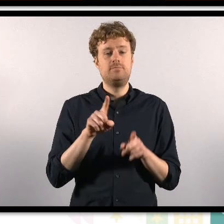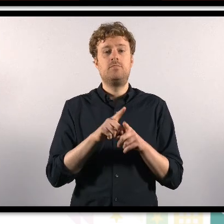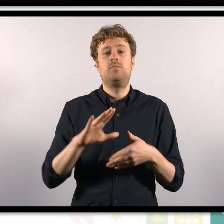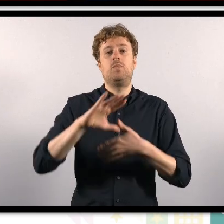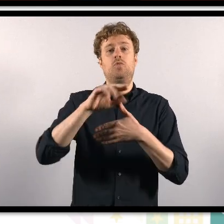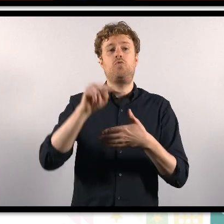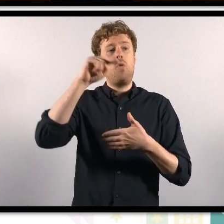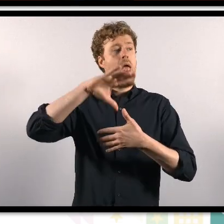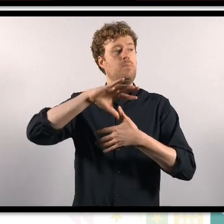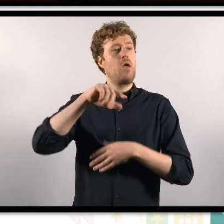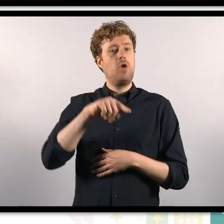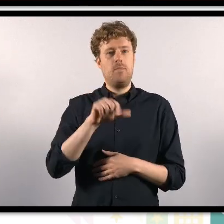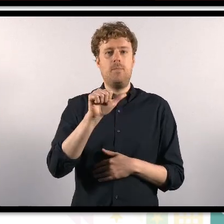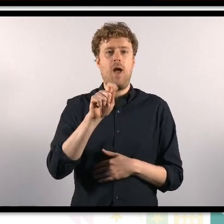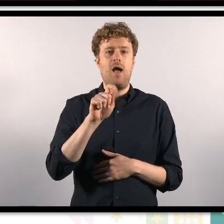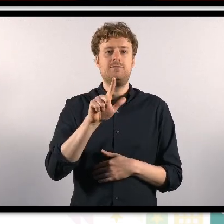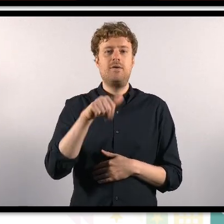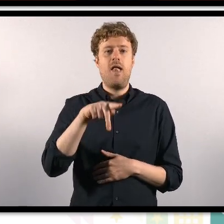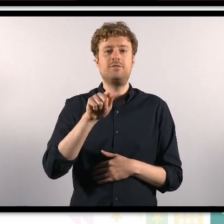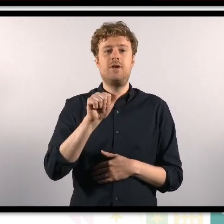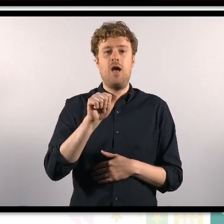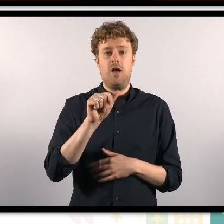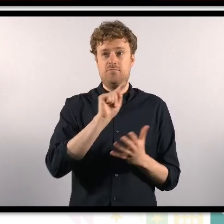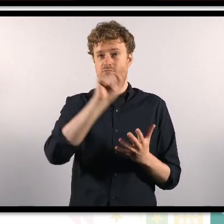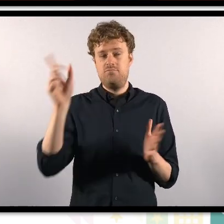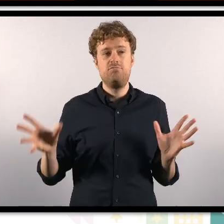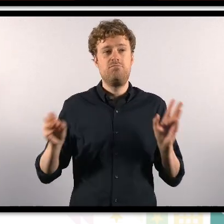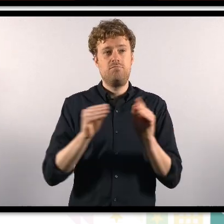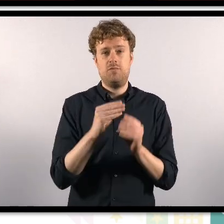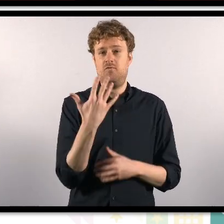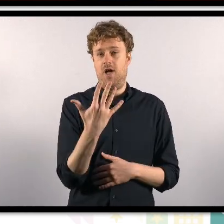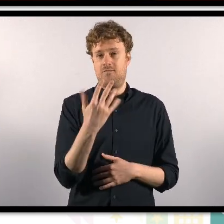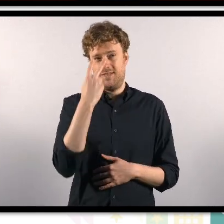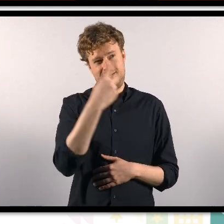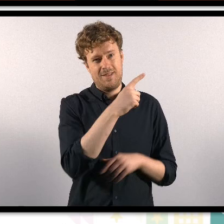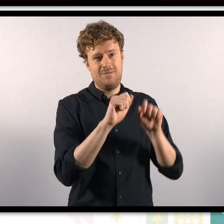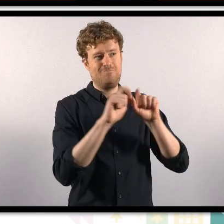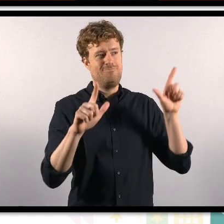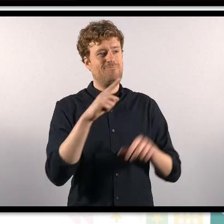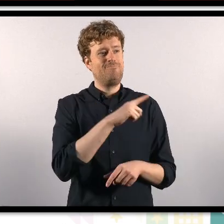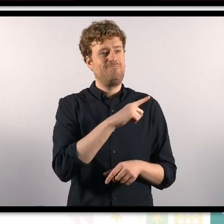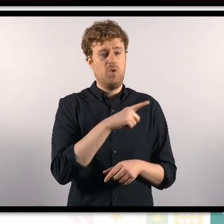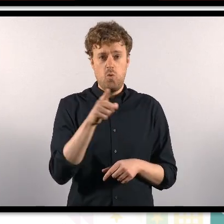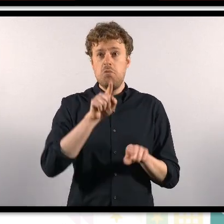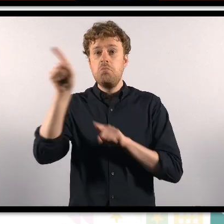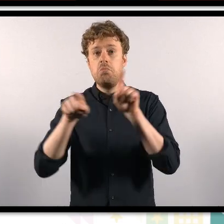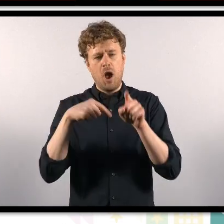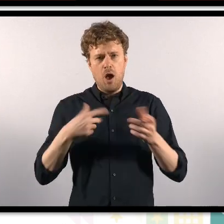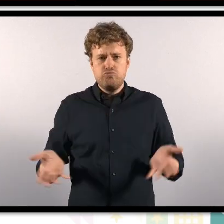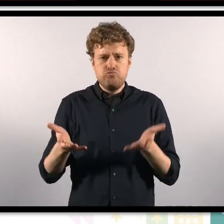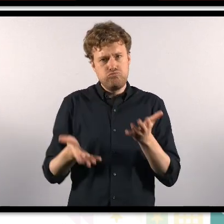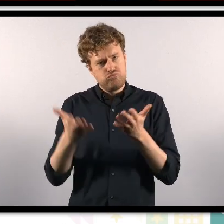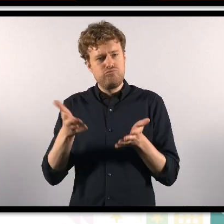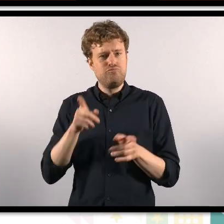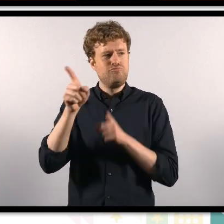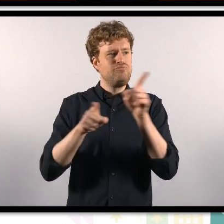register early. So hope to see you there. And for next year, to help with planning, since these events have become so large, this